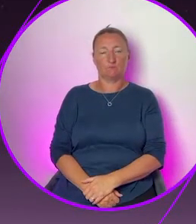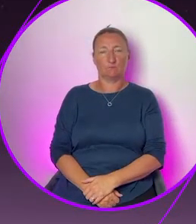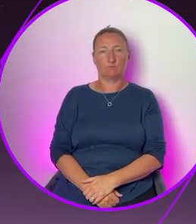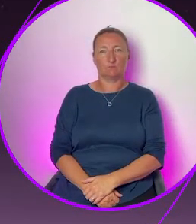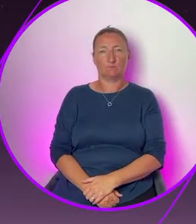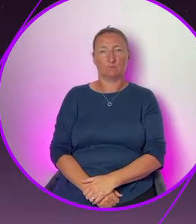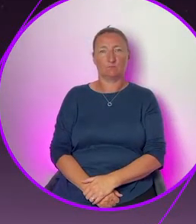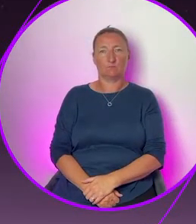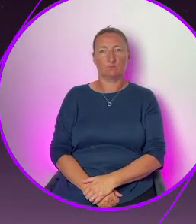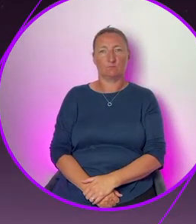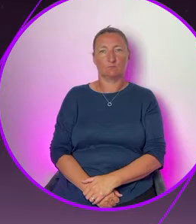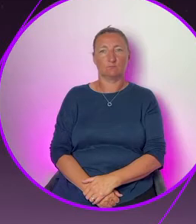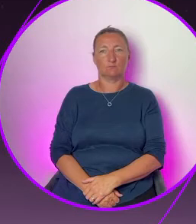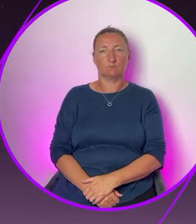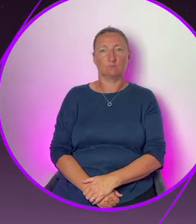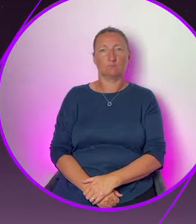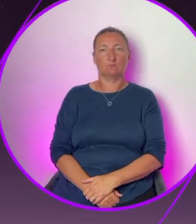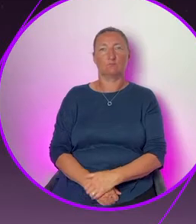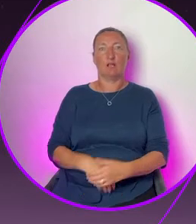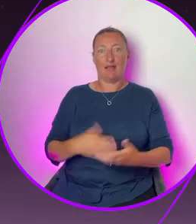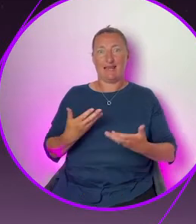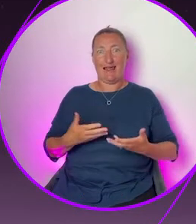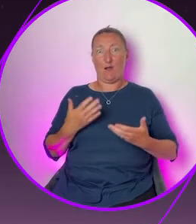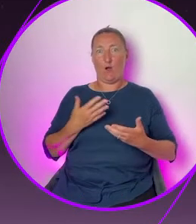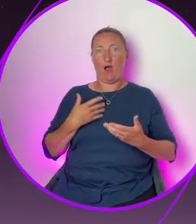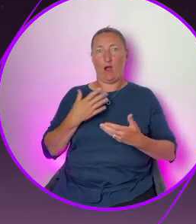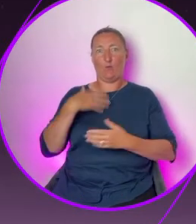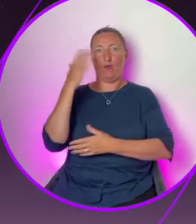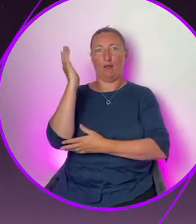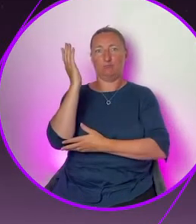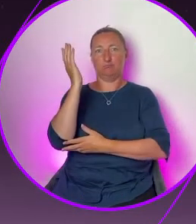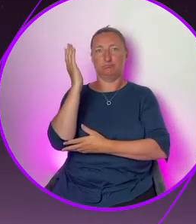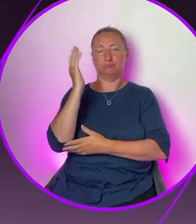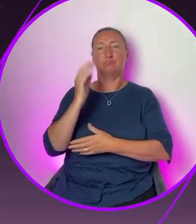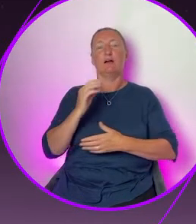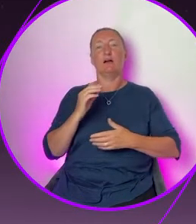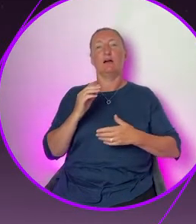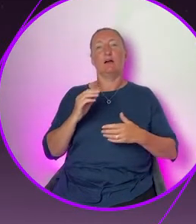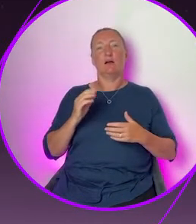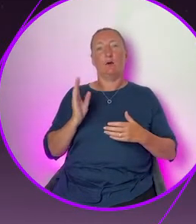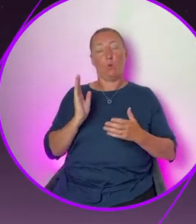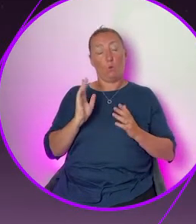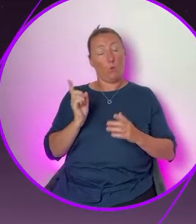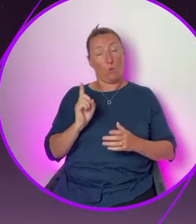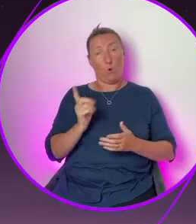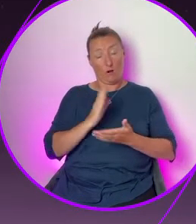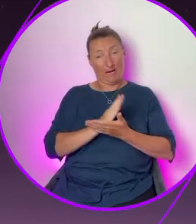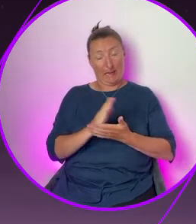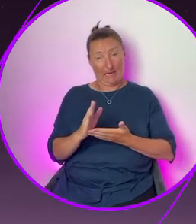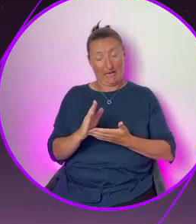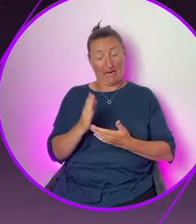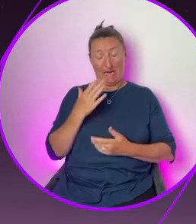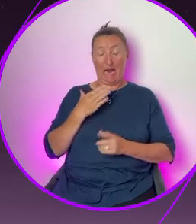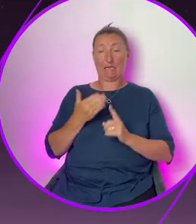Indeed, but it's all connected. It's all connected. So in addition, what is clear is that for a genuinely